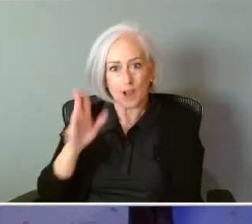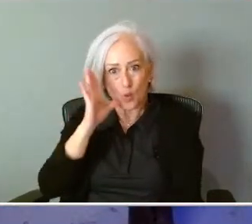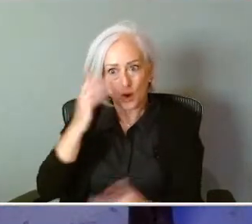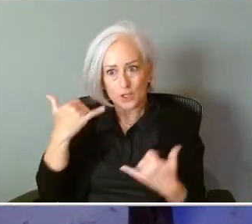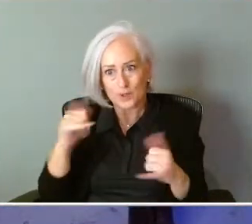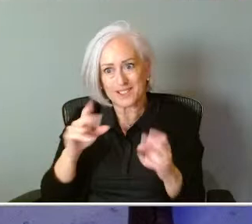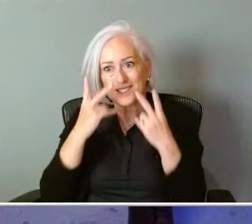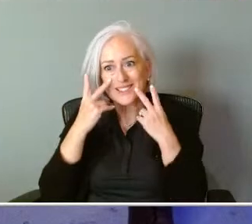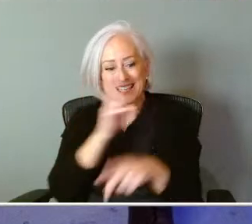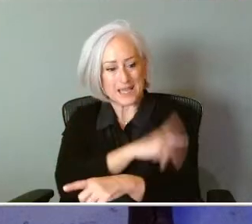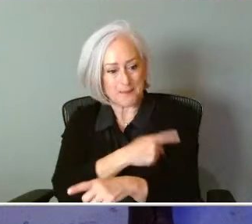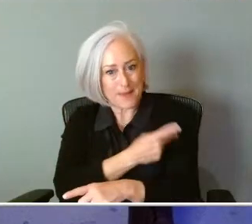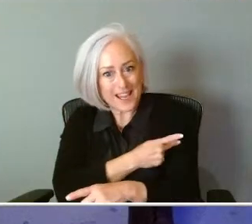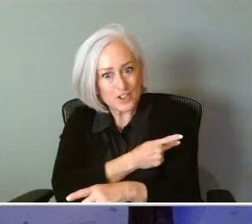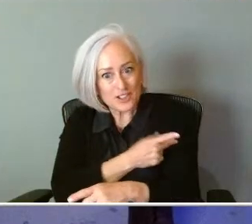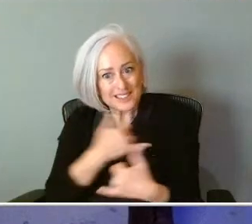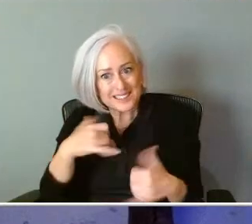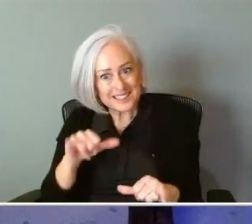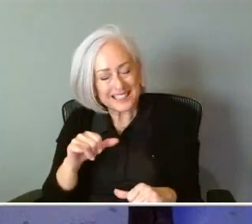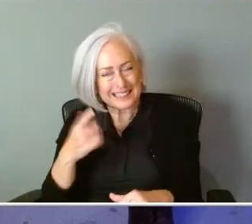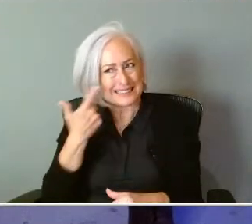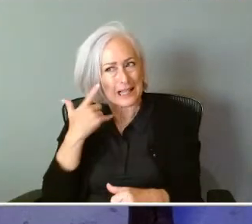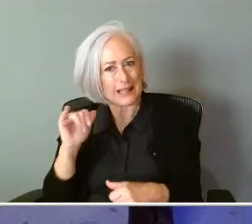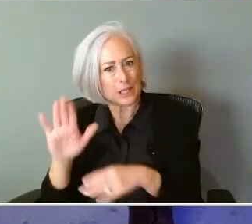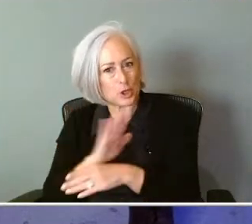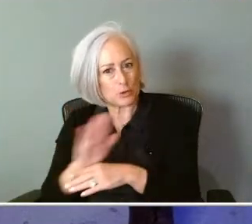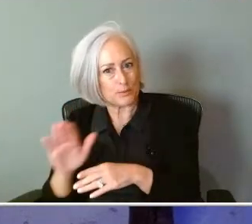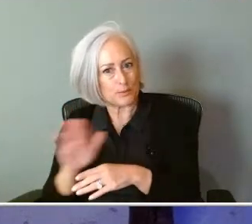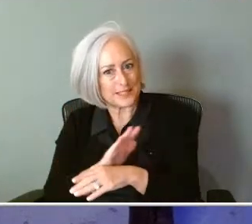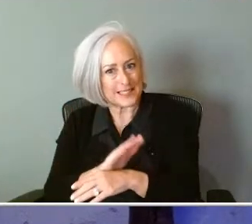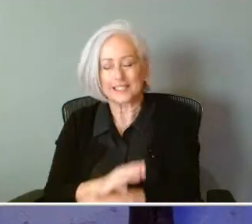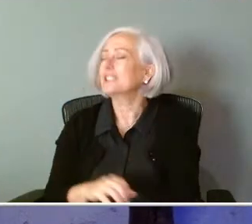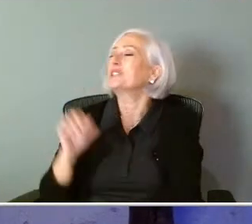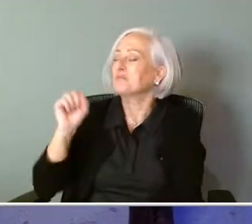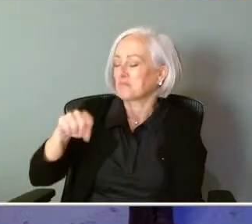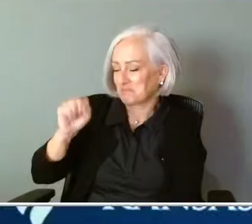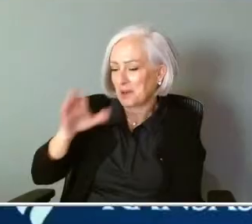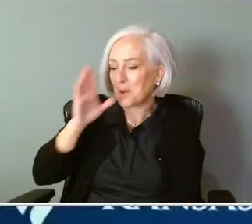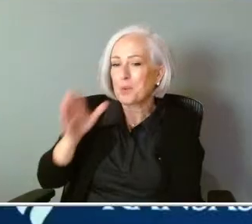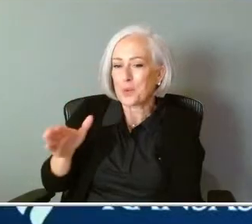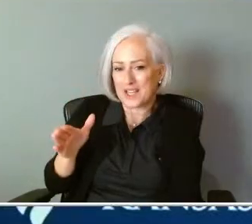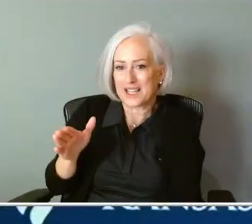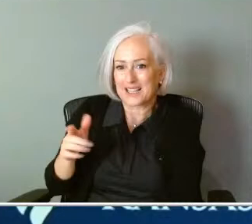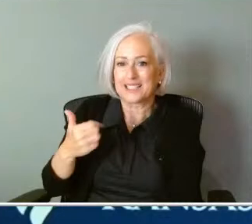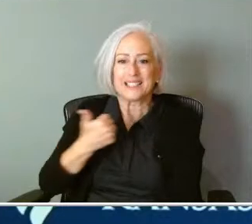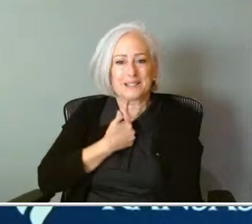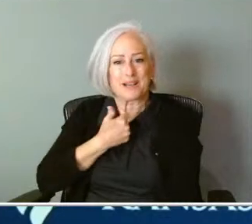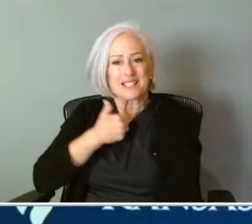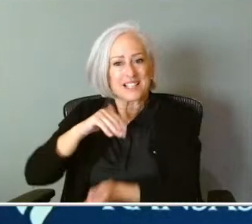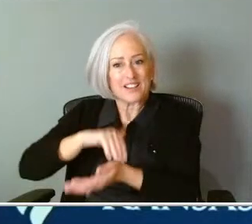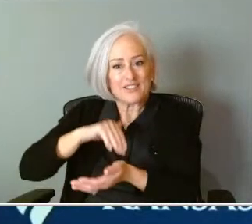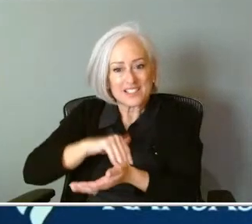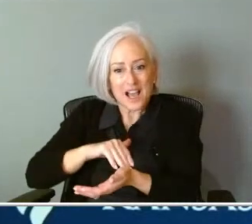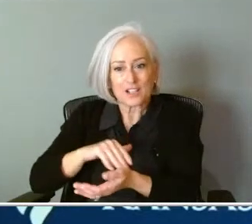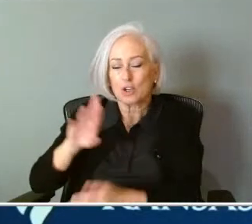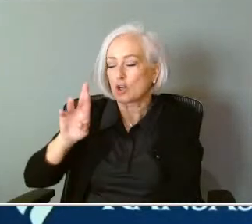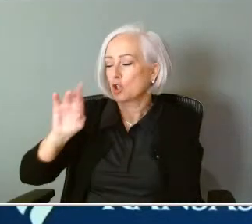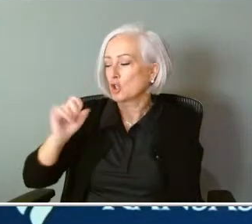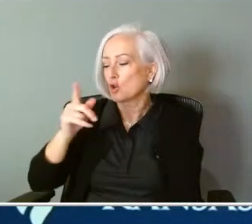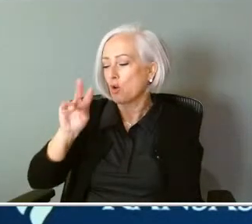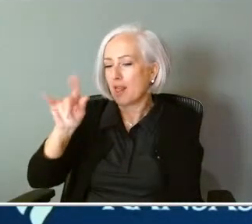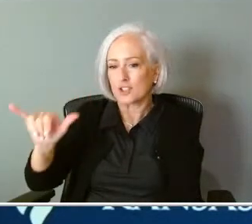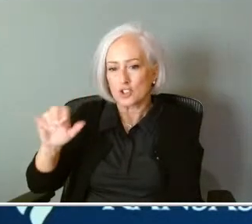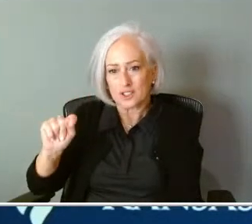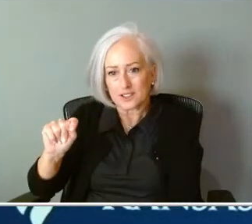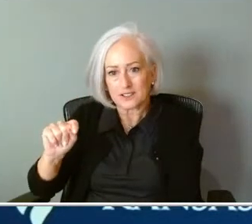been serving? Are you taking on new ones? Absolutely. You know, being a physician, being a urologist and a urologic oncologist is sort of the